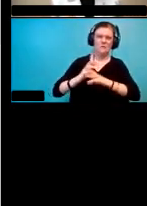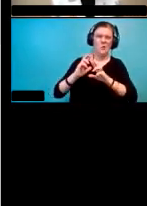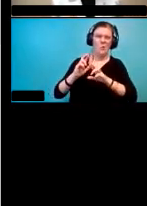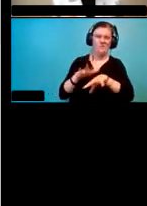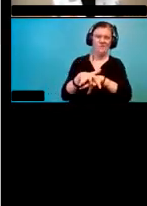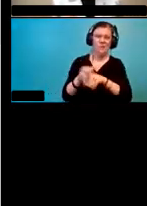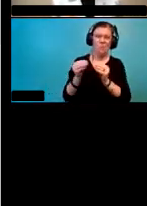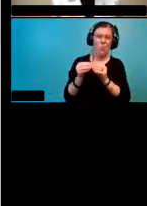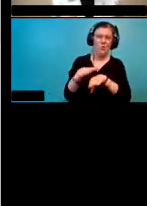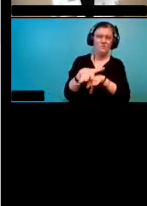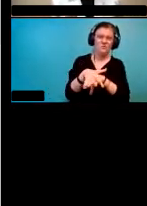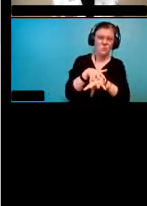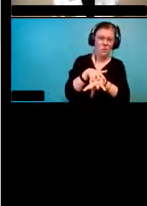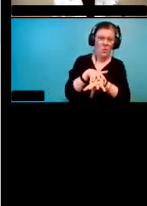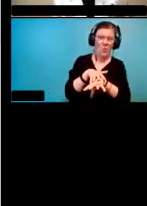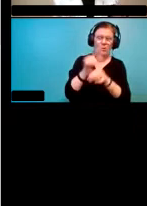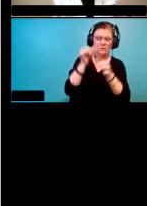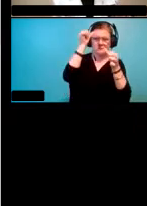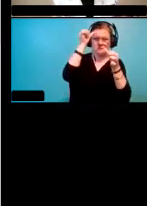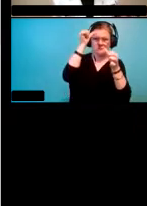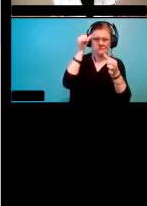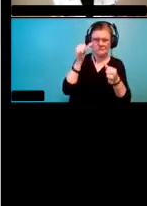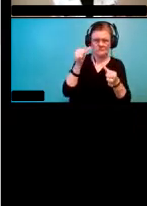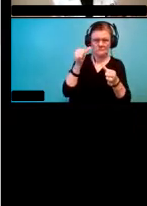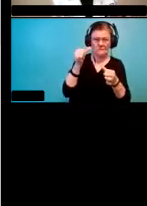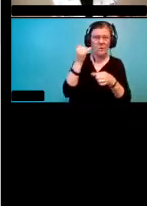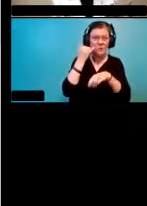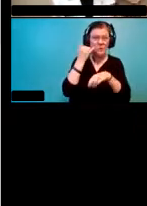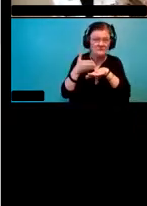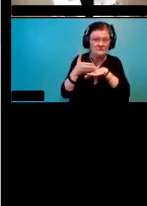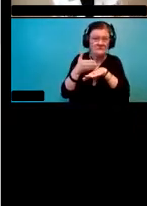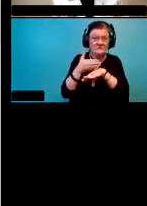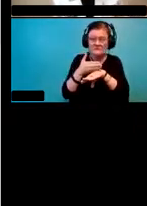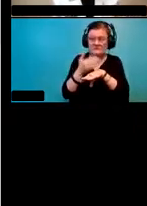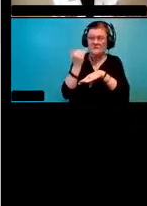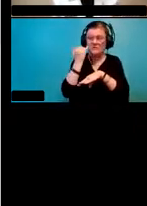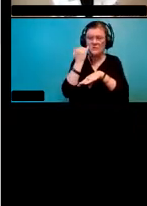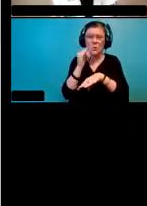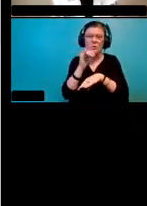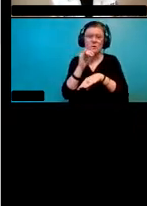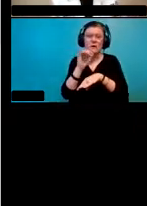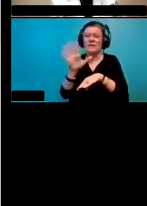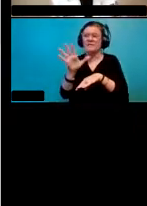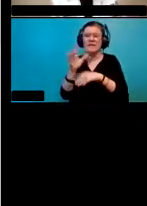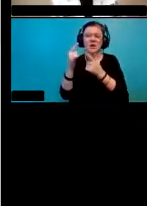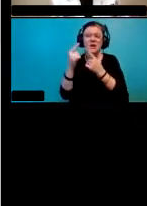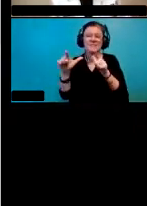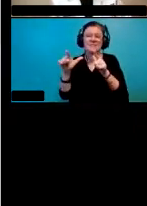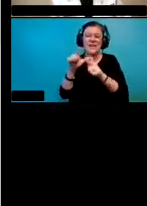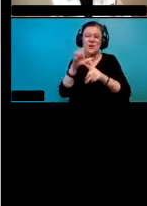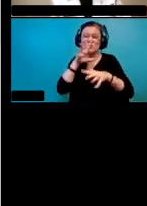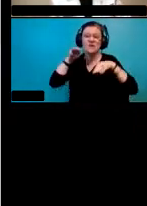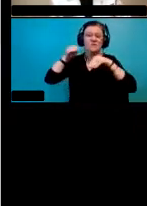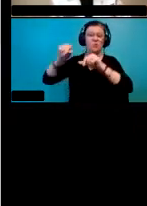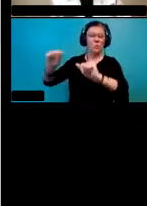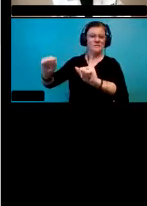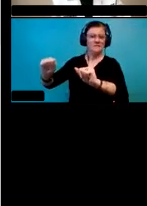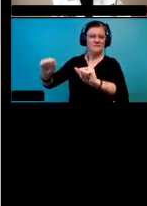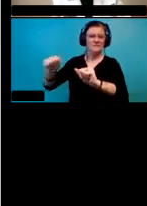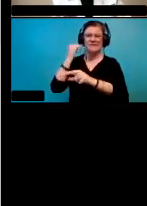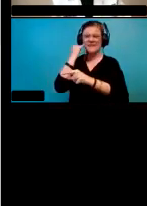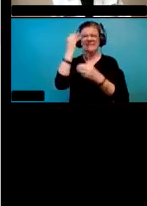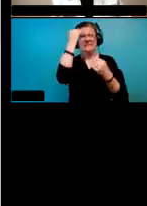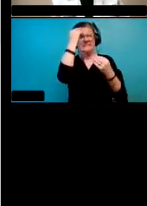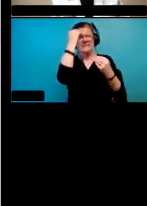goal is if we can help even a little bit improve like verbal fluency. So getting your thoughts into words